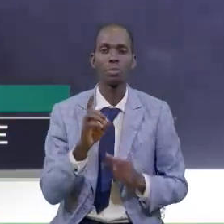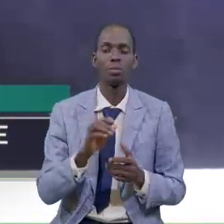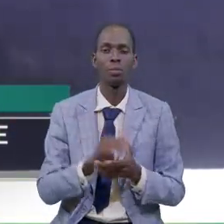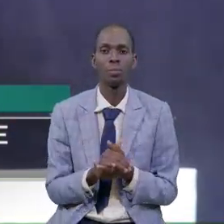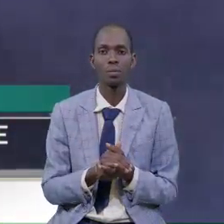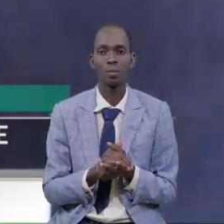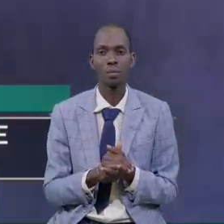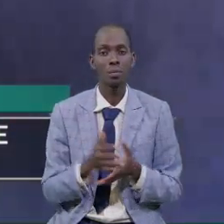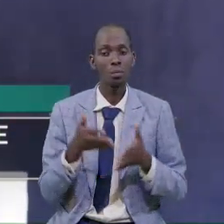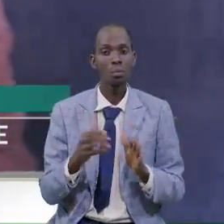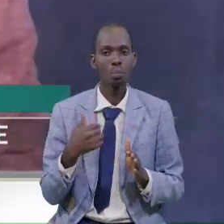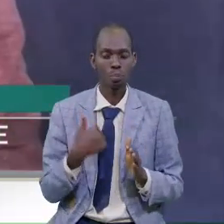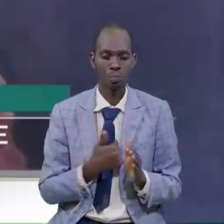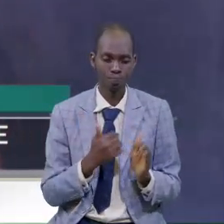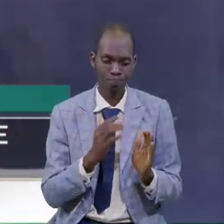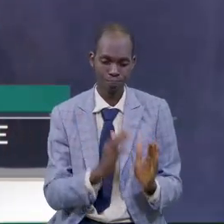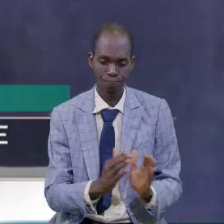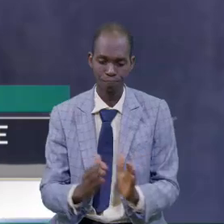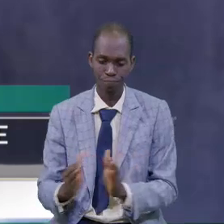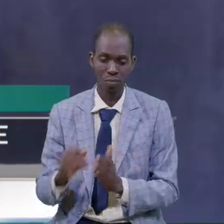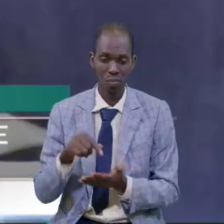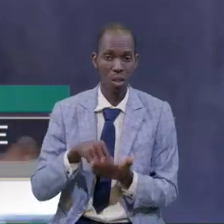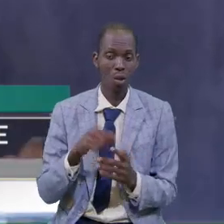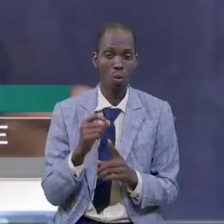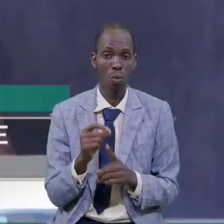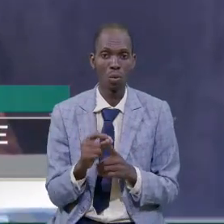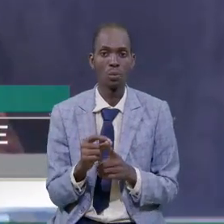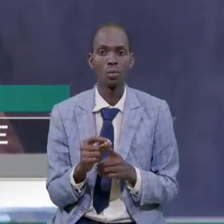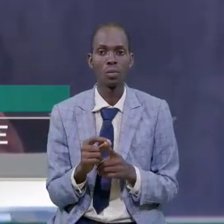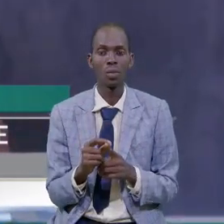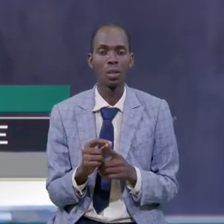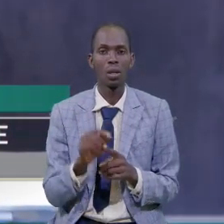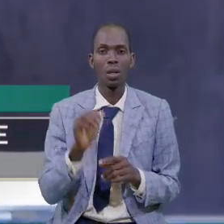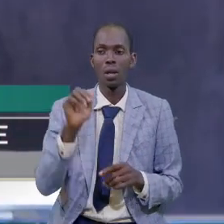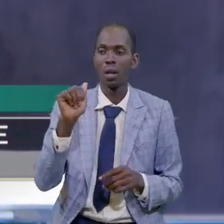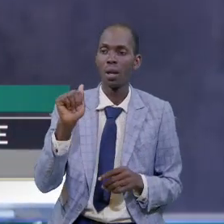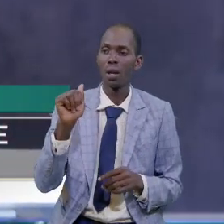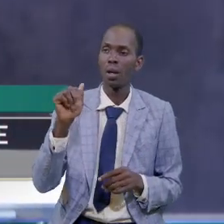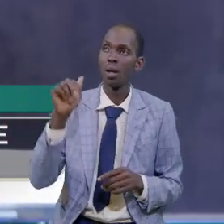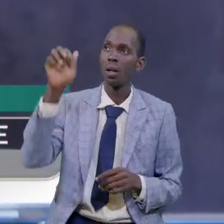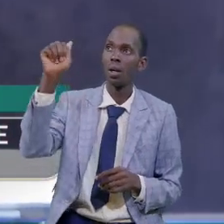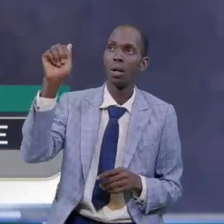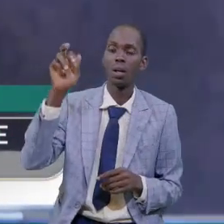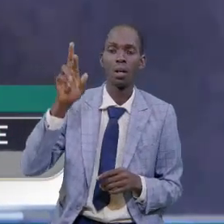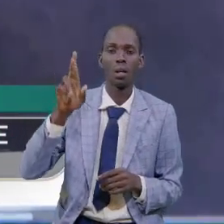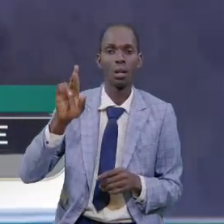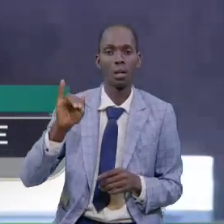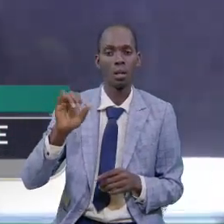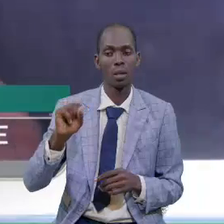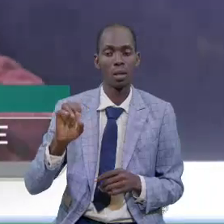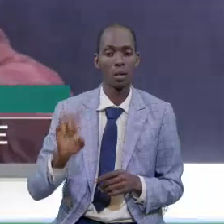arrange that word, arise. That word, arise, actually